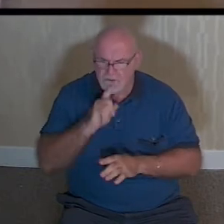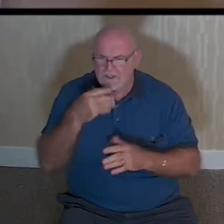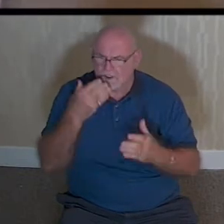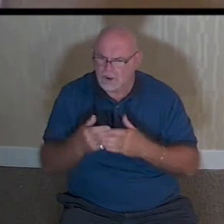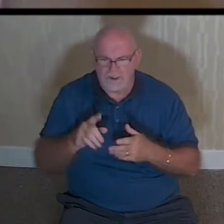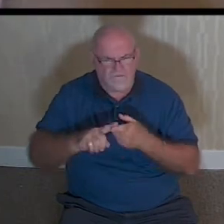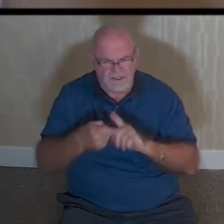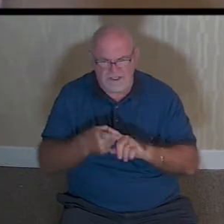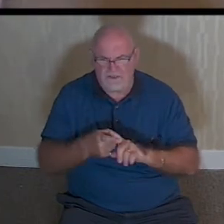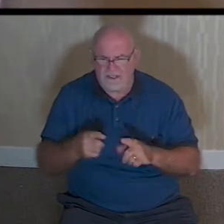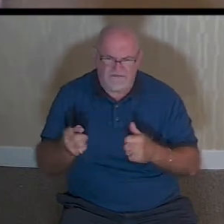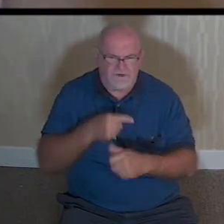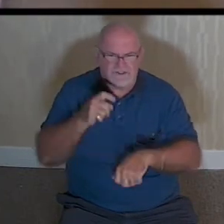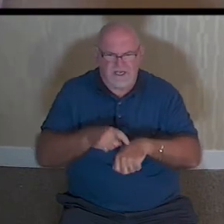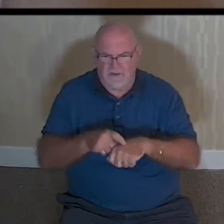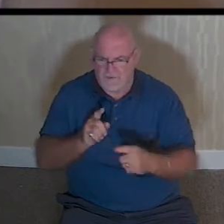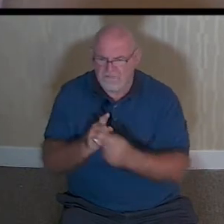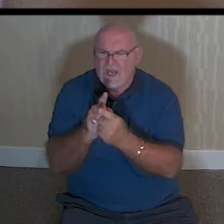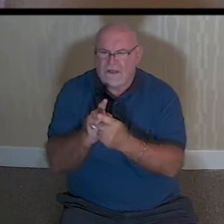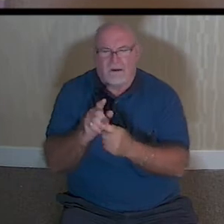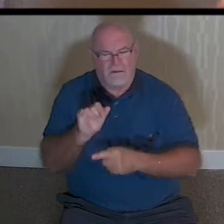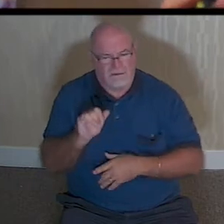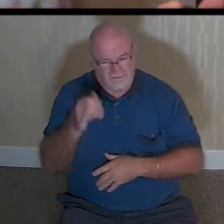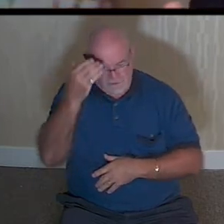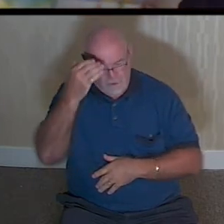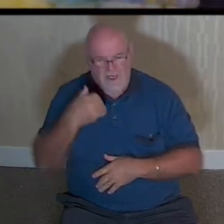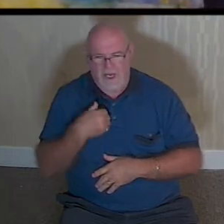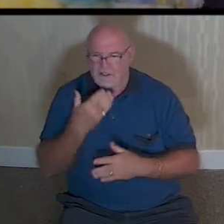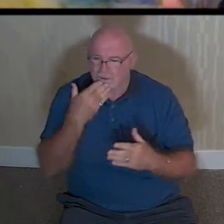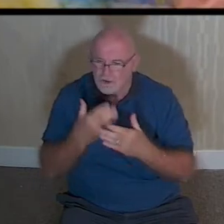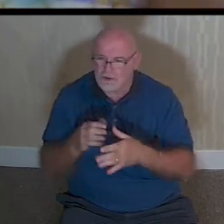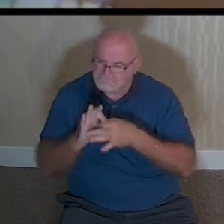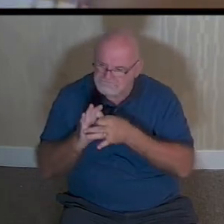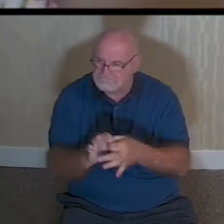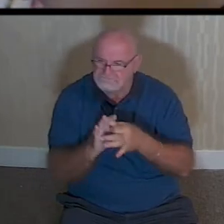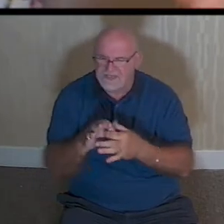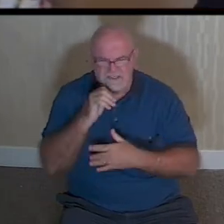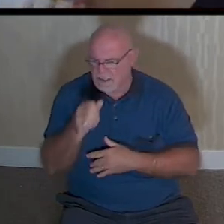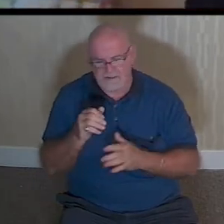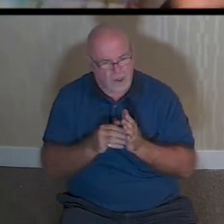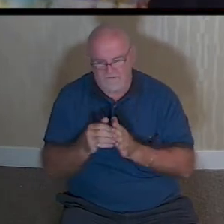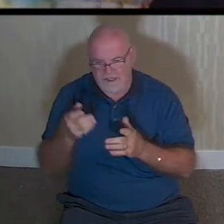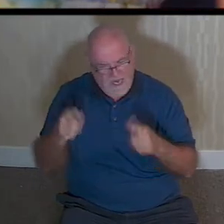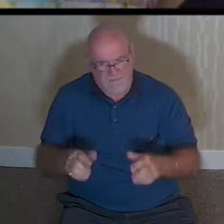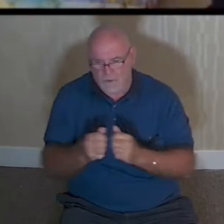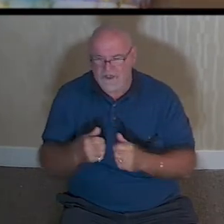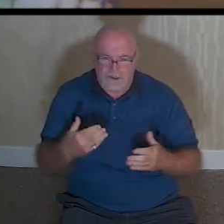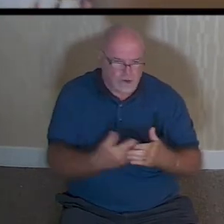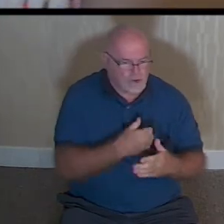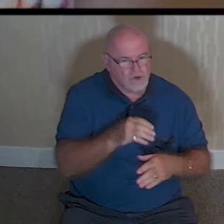we could have a great bond. This doesn't often happen with new ministers and old ministers. Sometimes